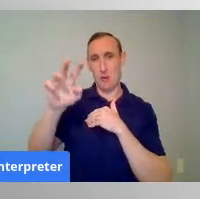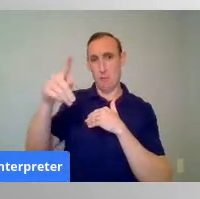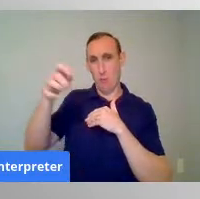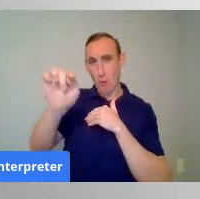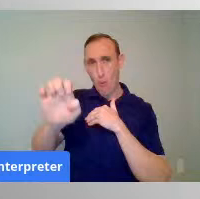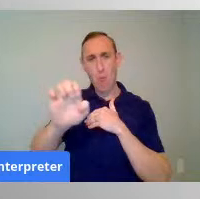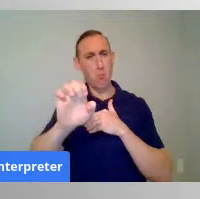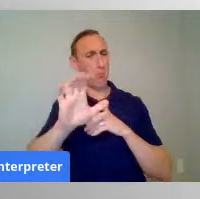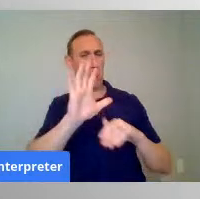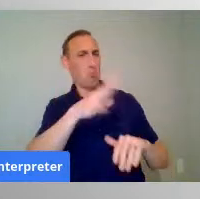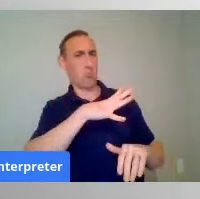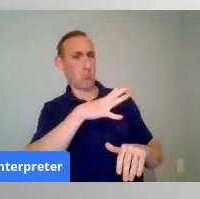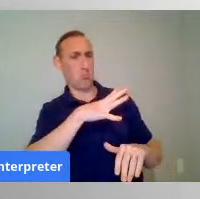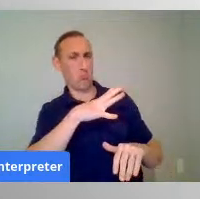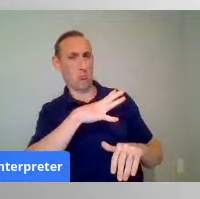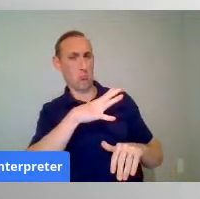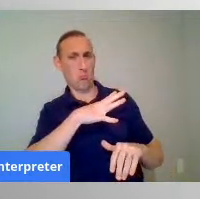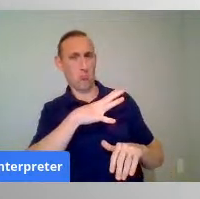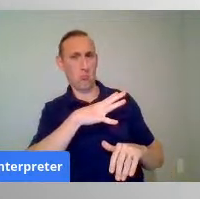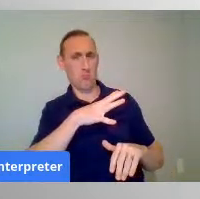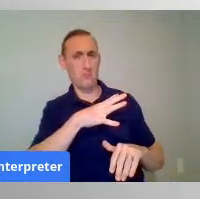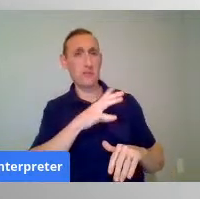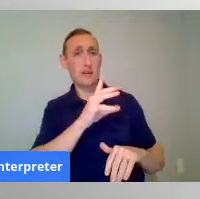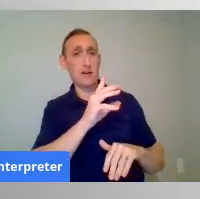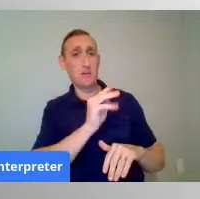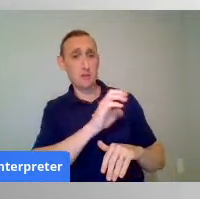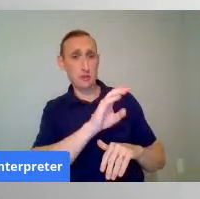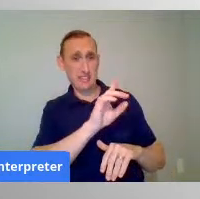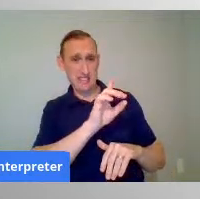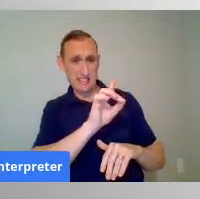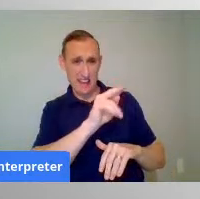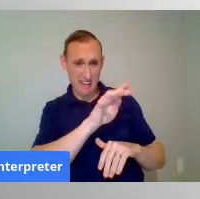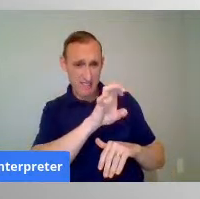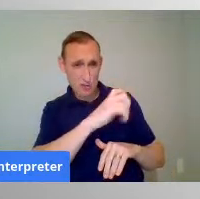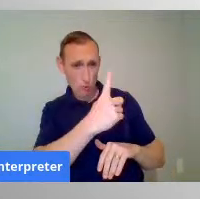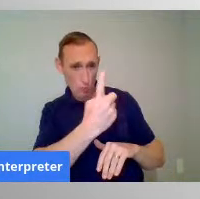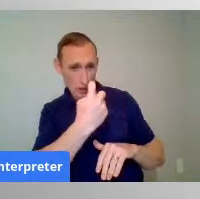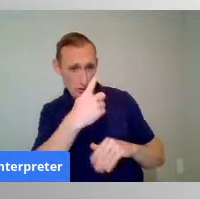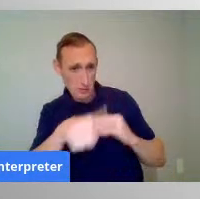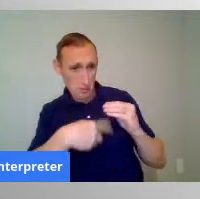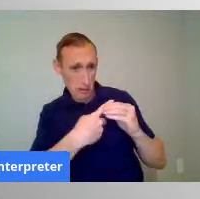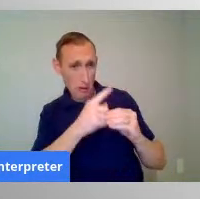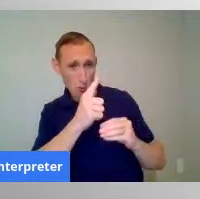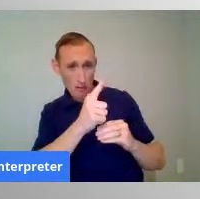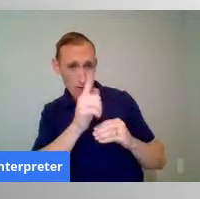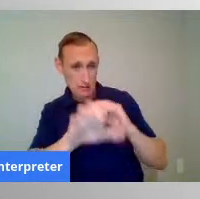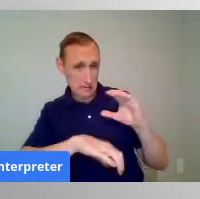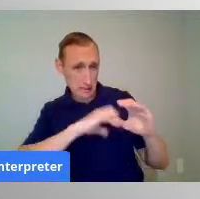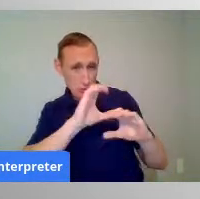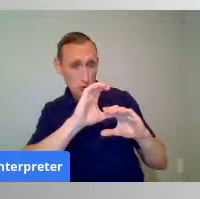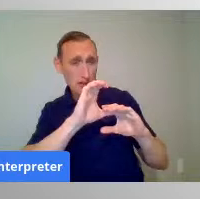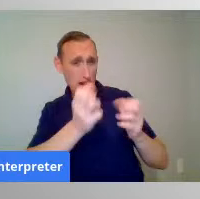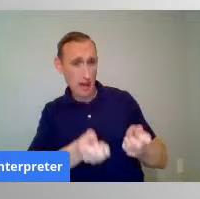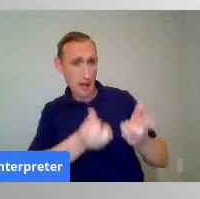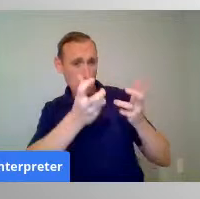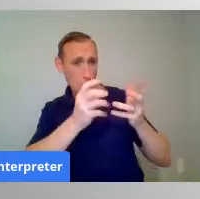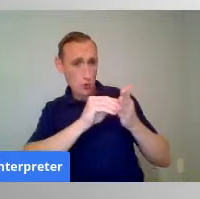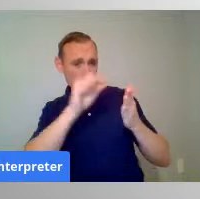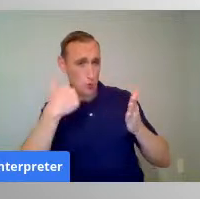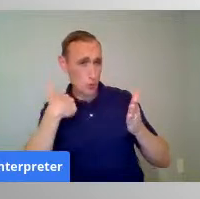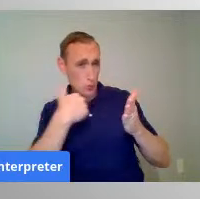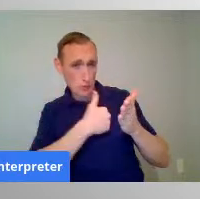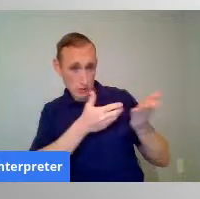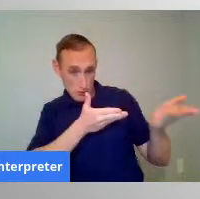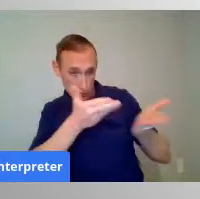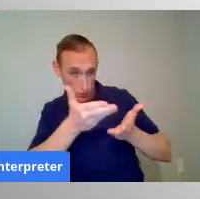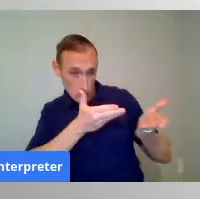wanted to answer Mr. Davis's question about 21st century and the number of students that we can serve. So